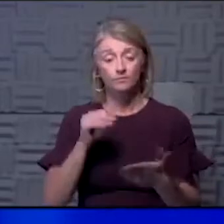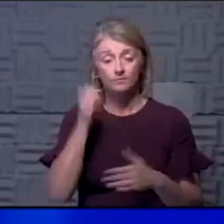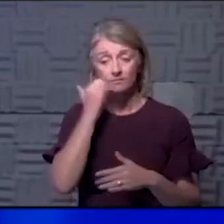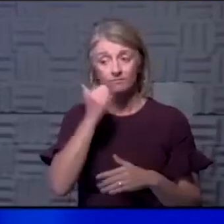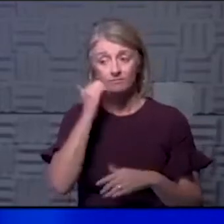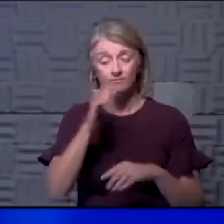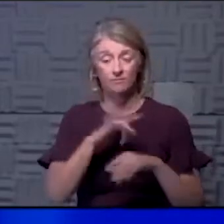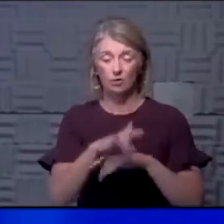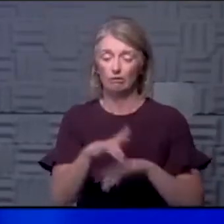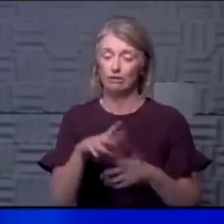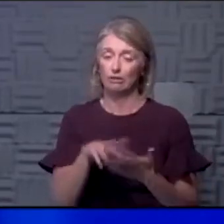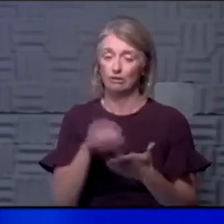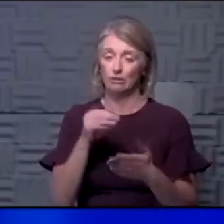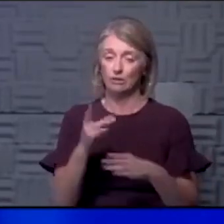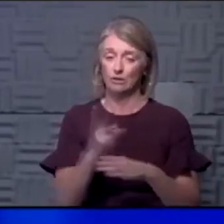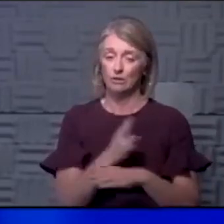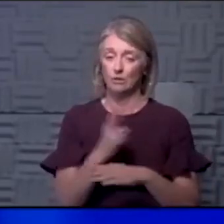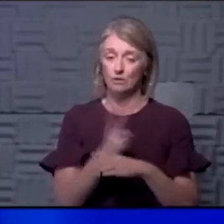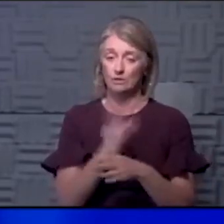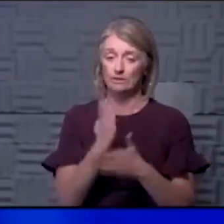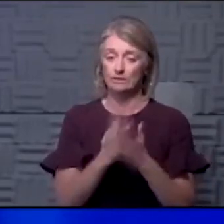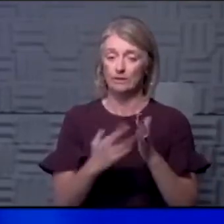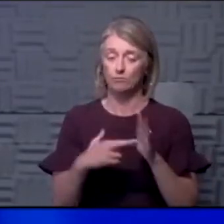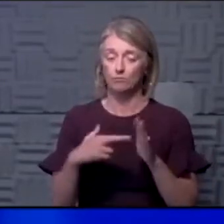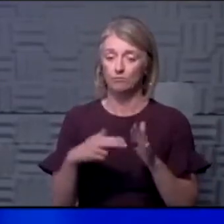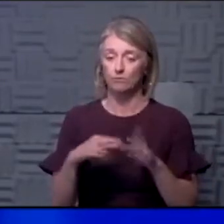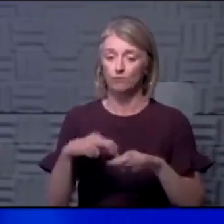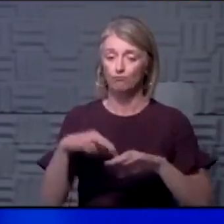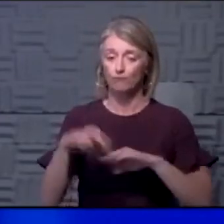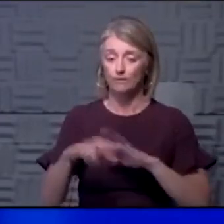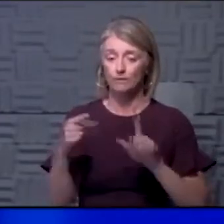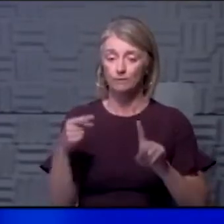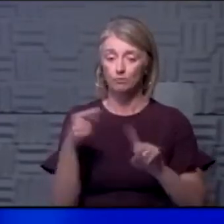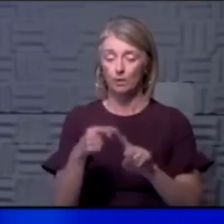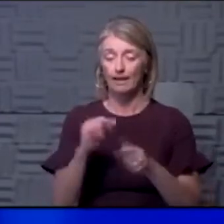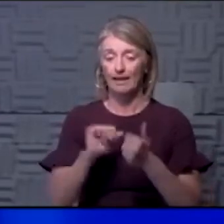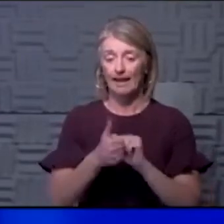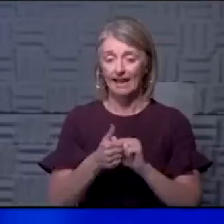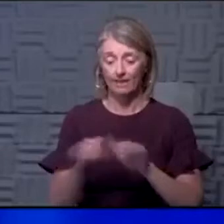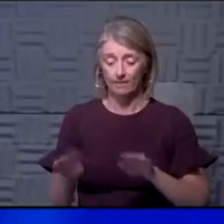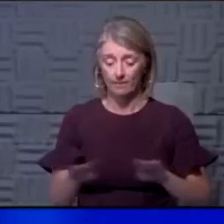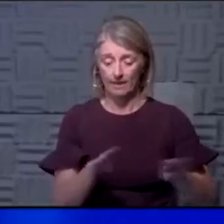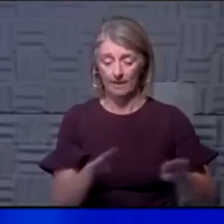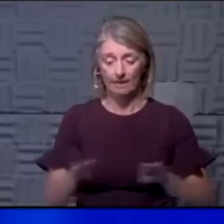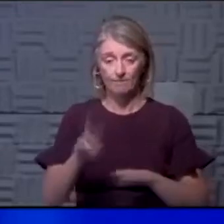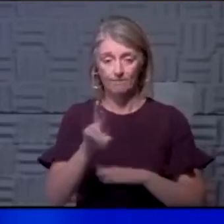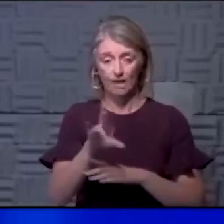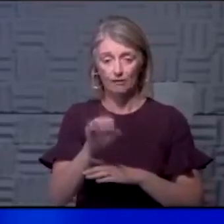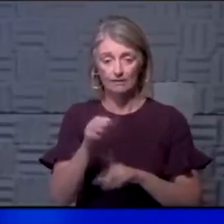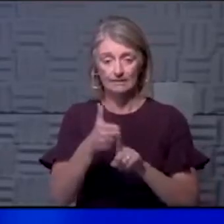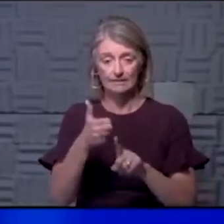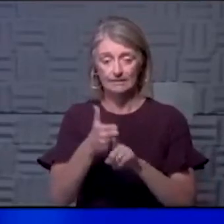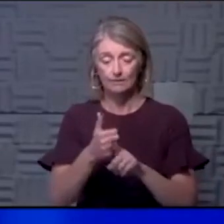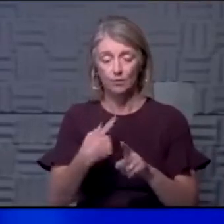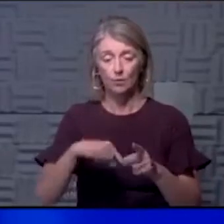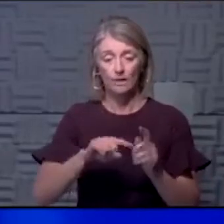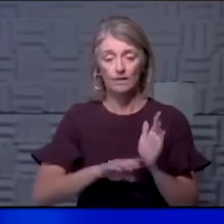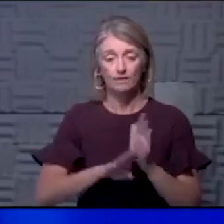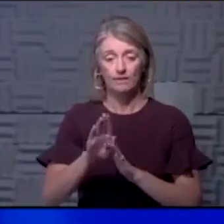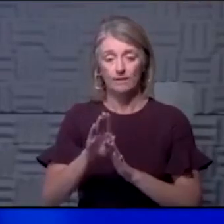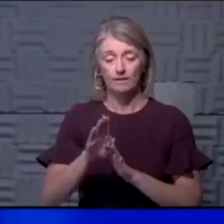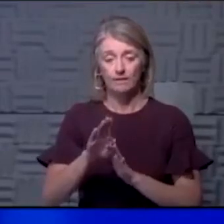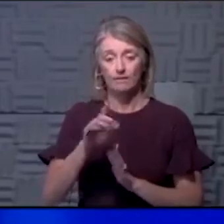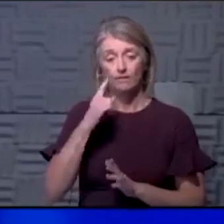Dana, is that you're using some reference point to try and figure out how the virus behaves. So when we originally developed the one